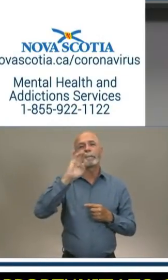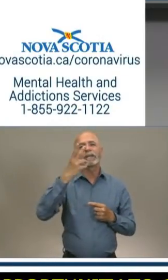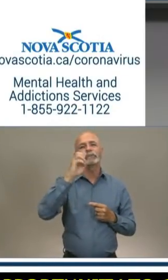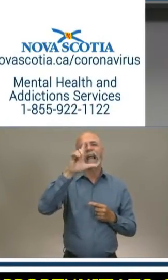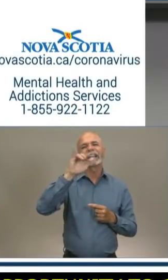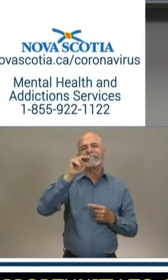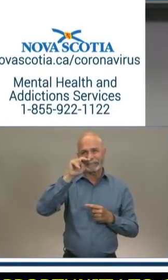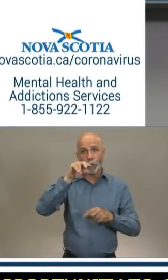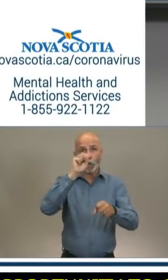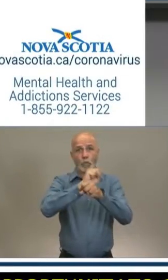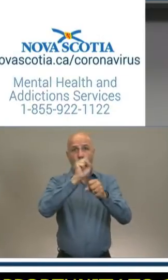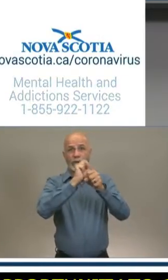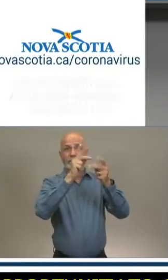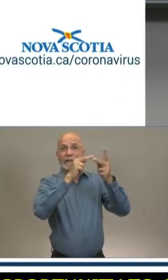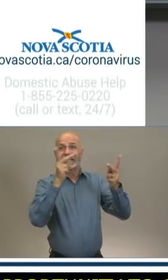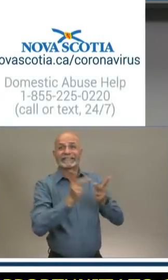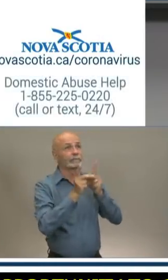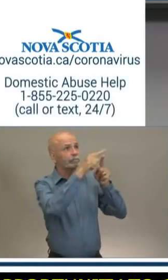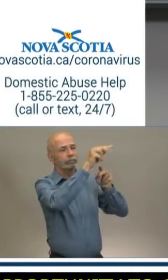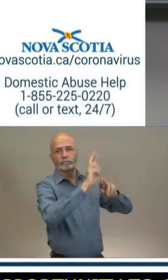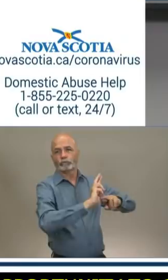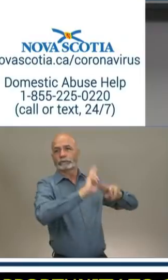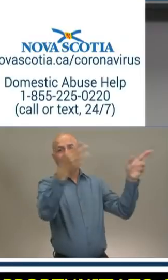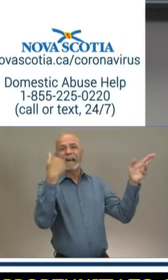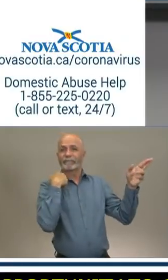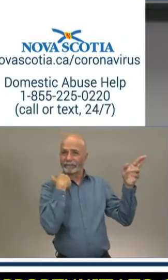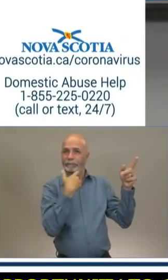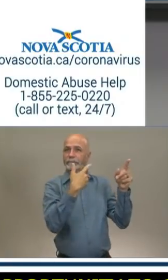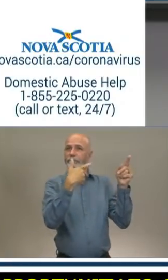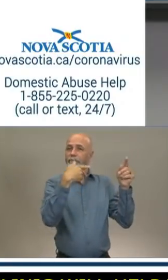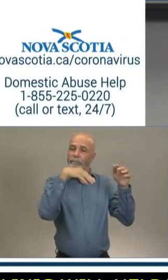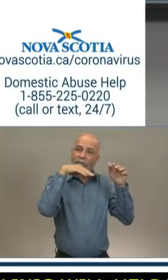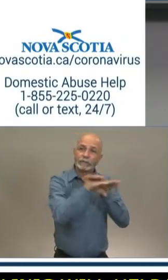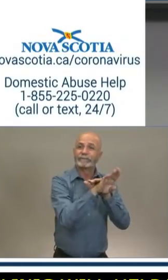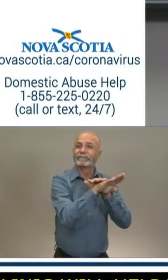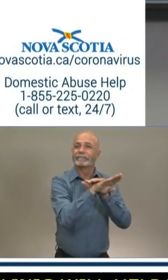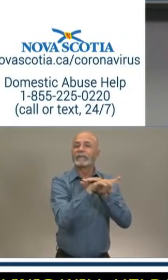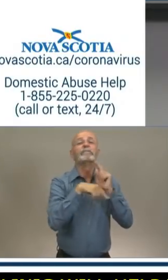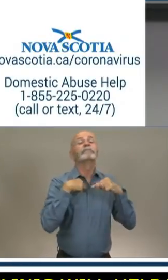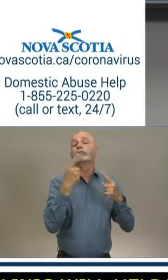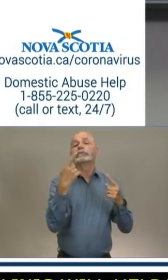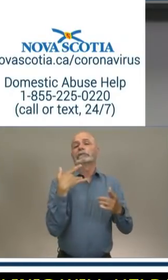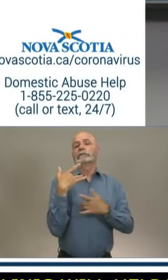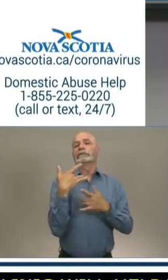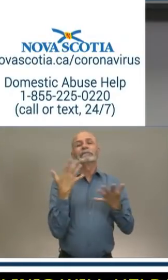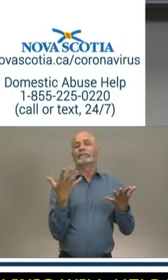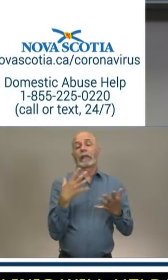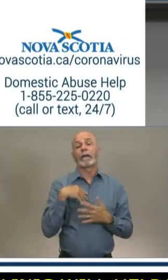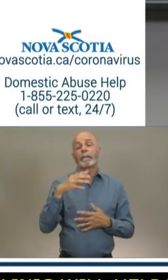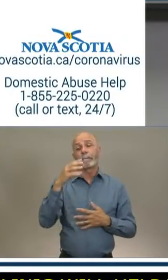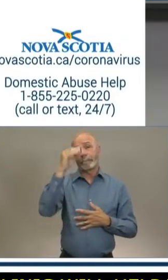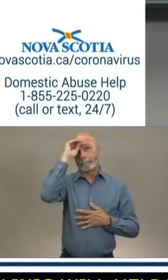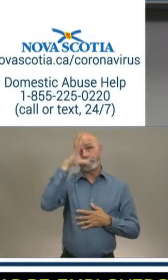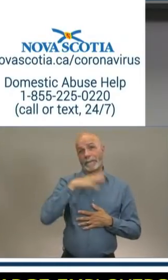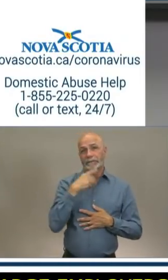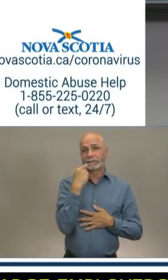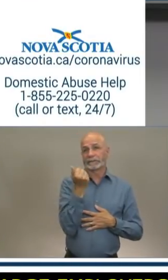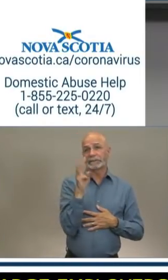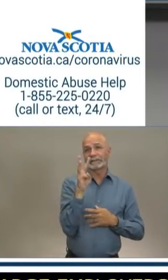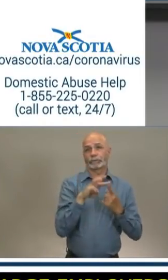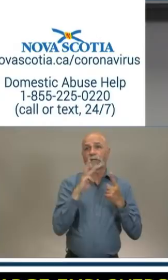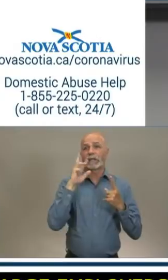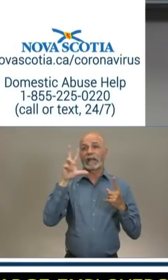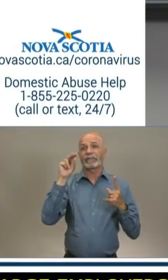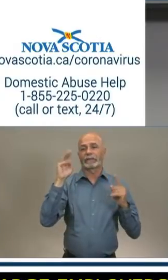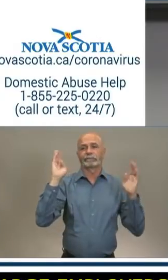group that we're most concerned about is the male 16 to 30-year-olds. So let's bring the vaccine to them in those workplaces, and hopefully they'll